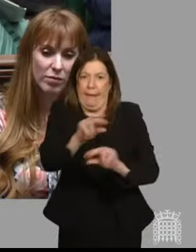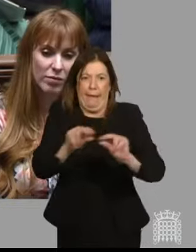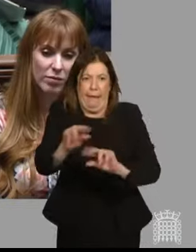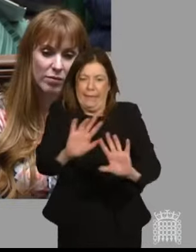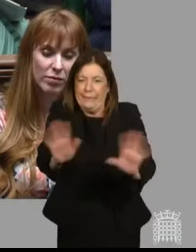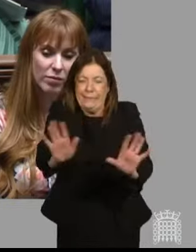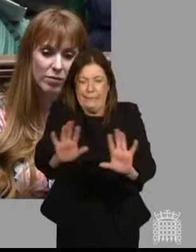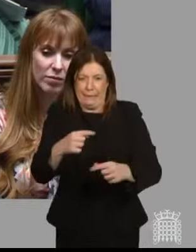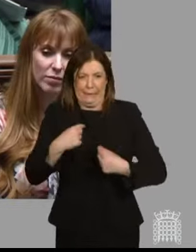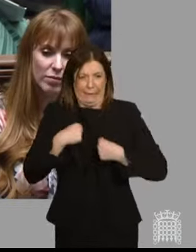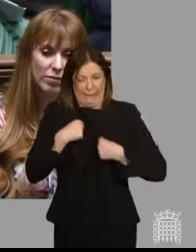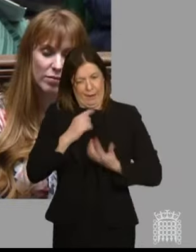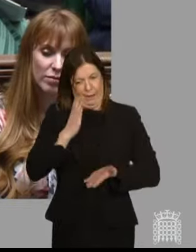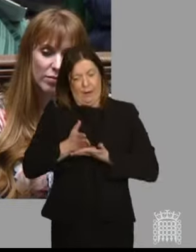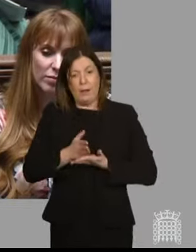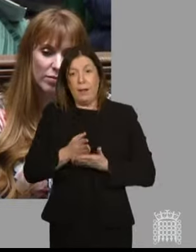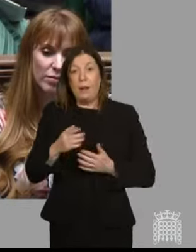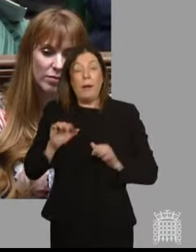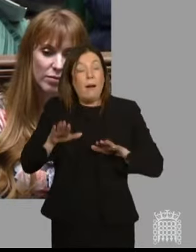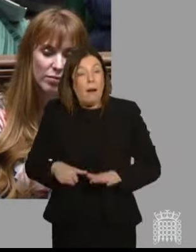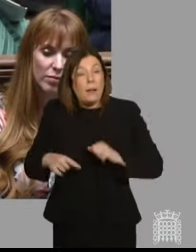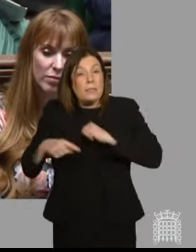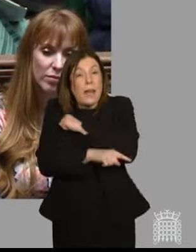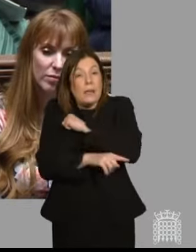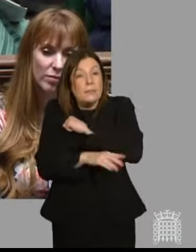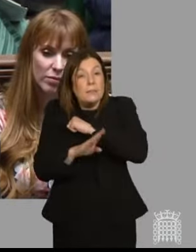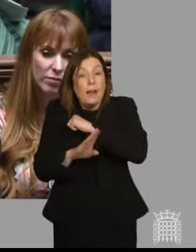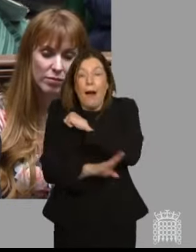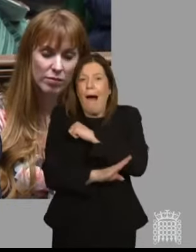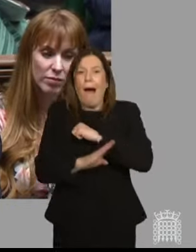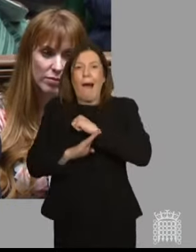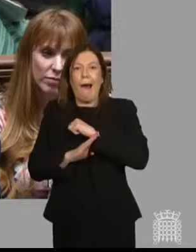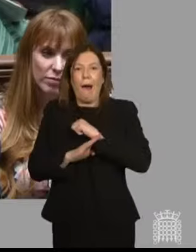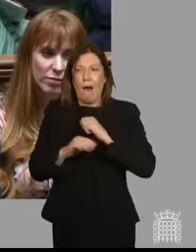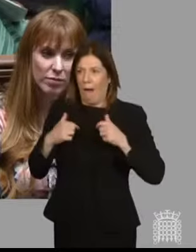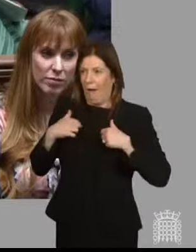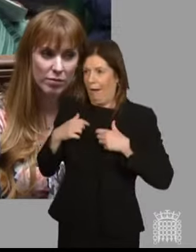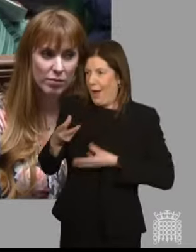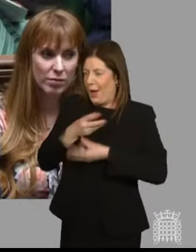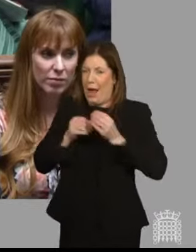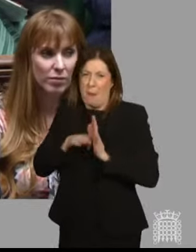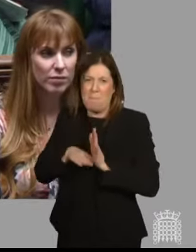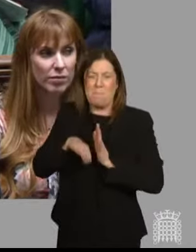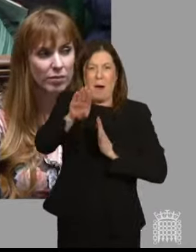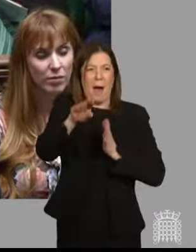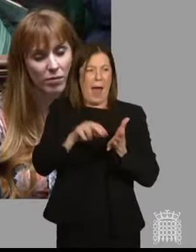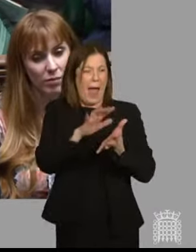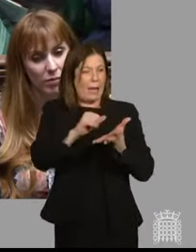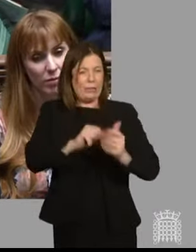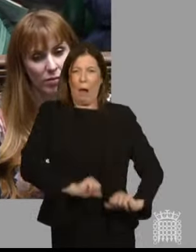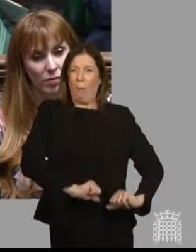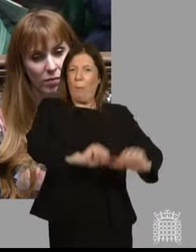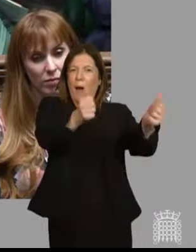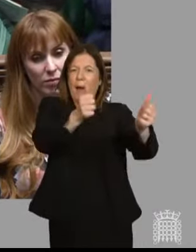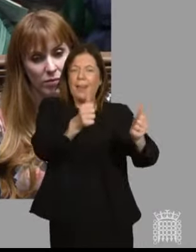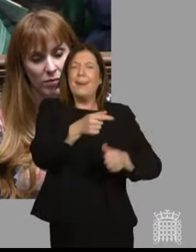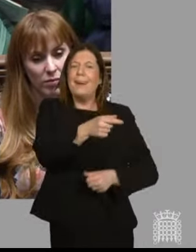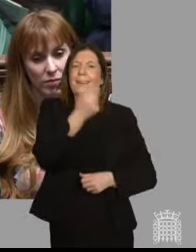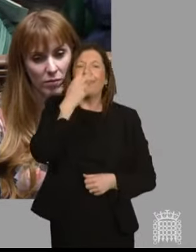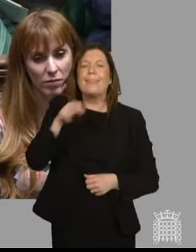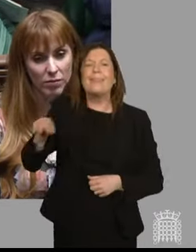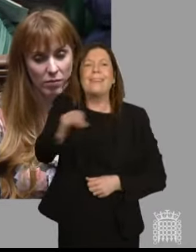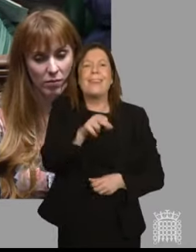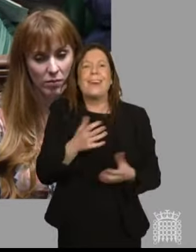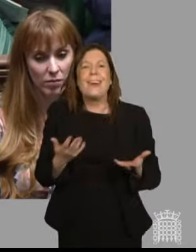economy is going gangbusters, the NHS is in great shape. When he finally finds something he was right about, the